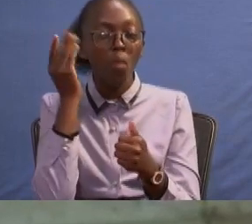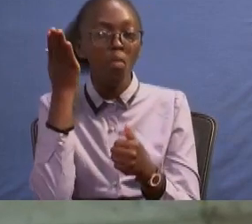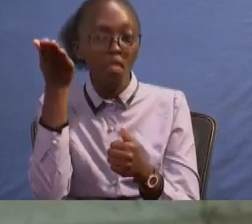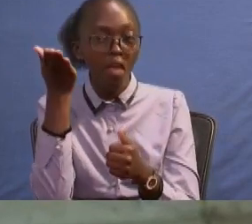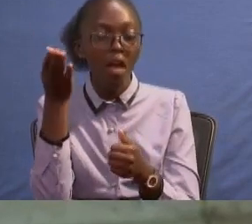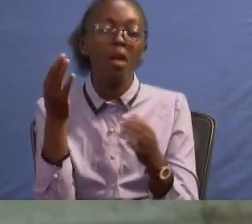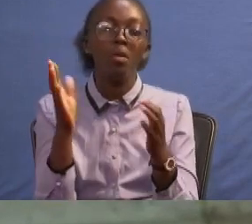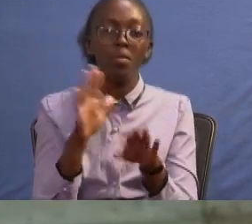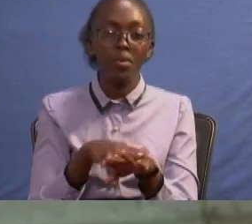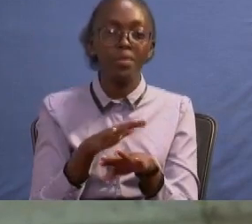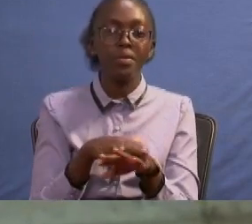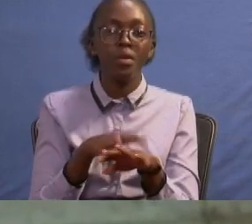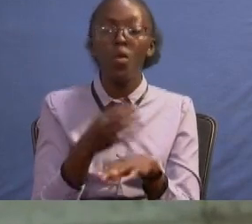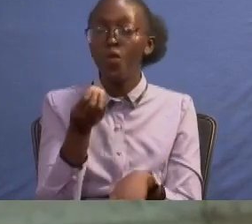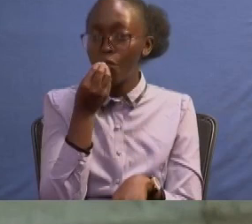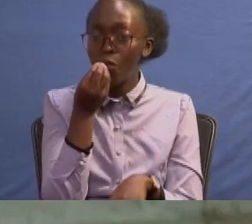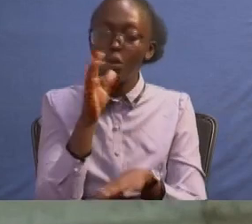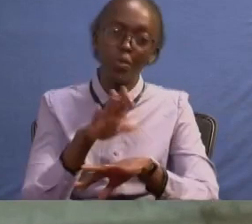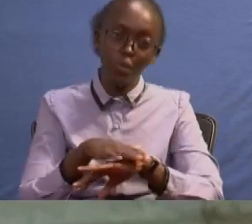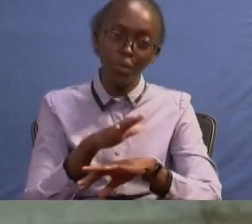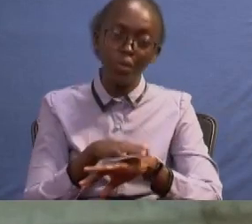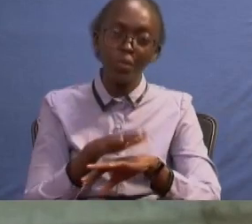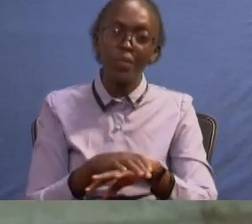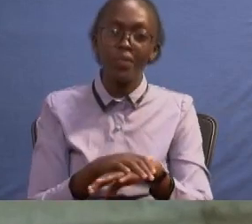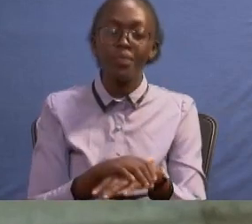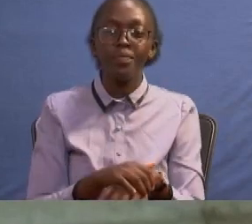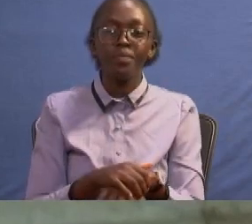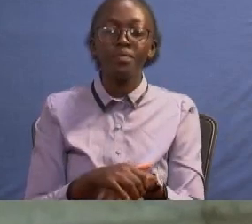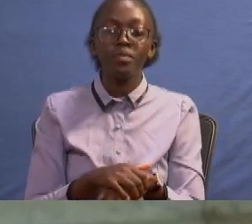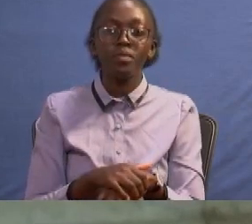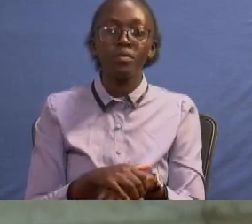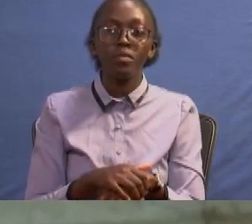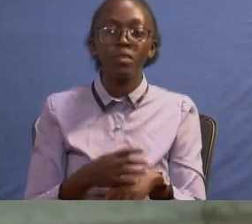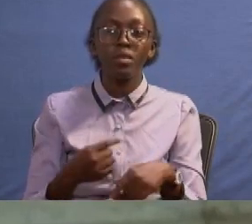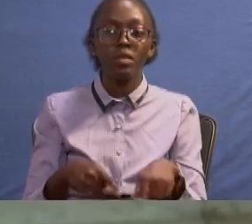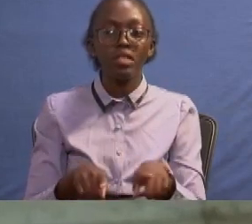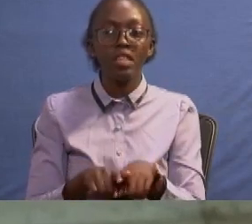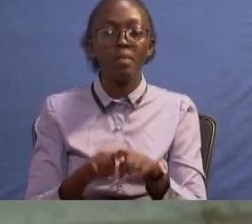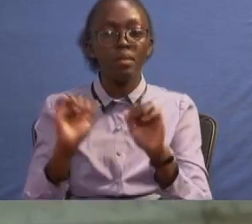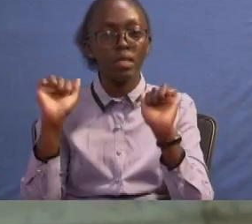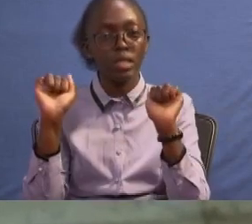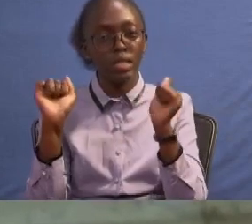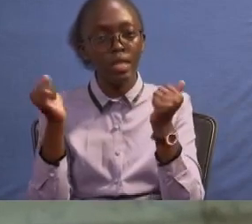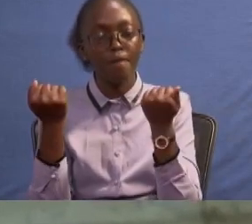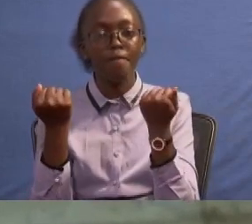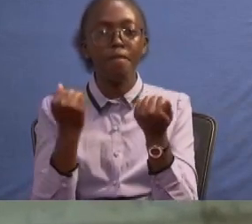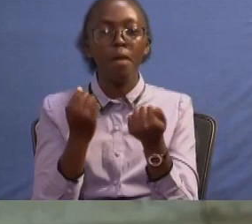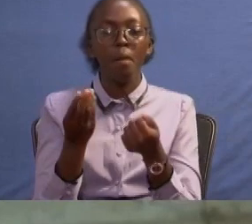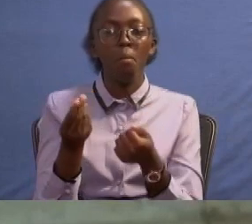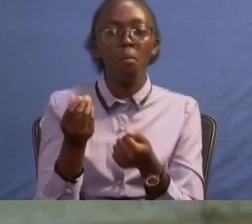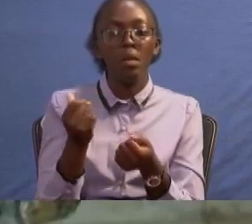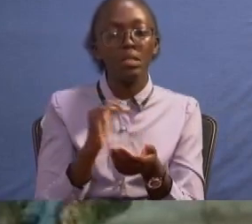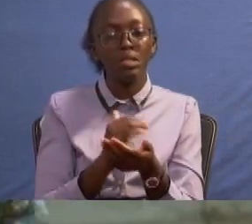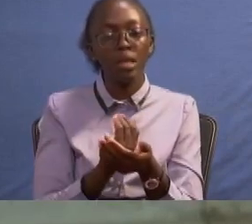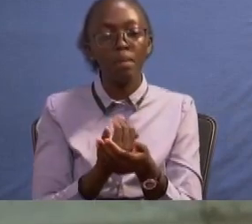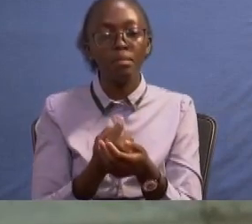good. The food was good. And actually, we could spare some money. And so I took some of the money